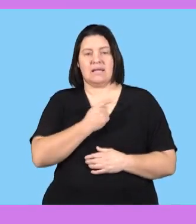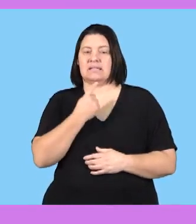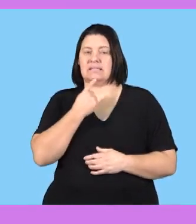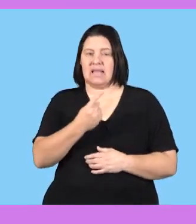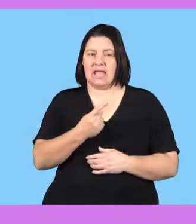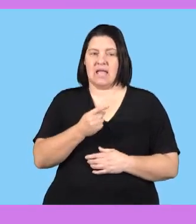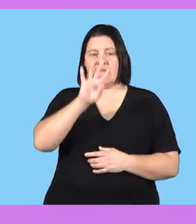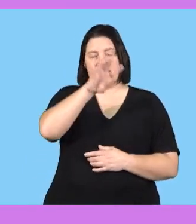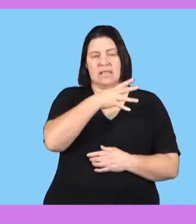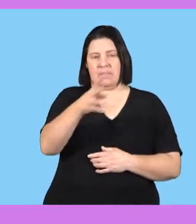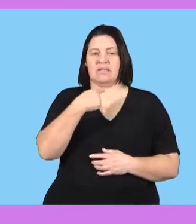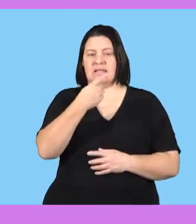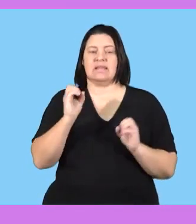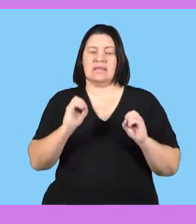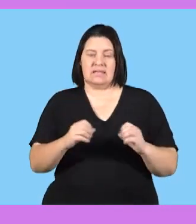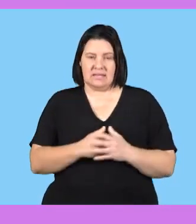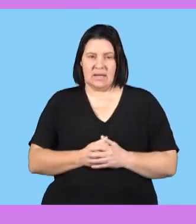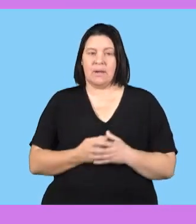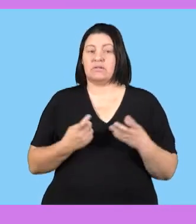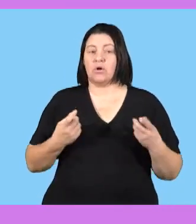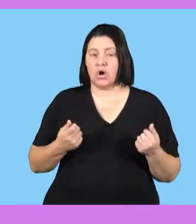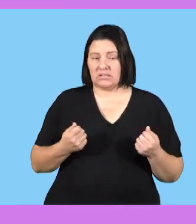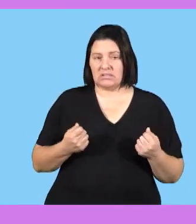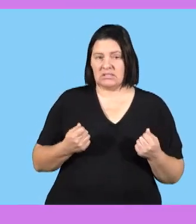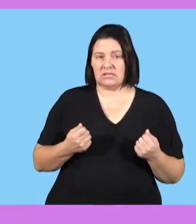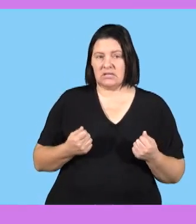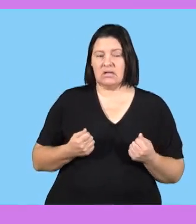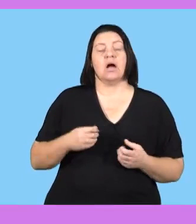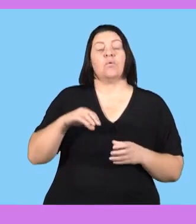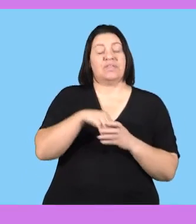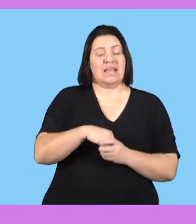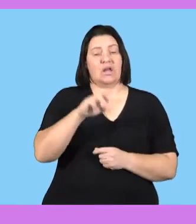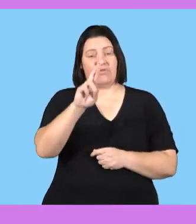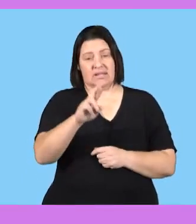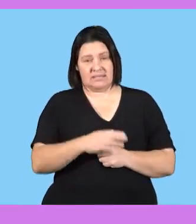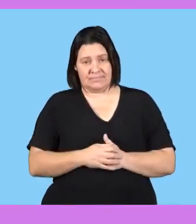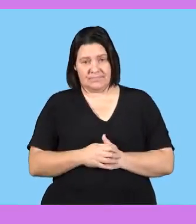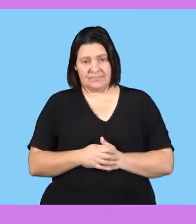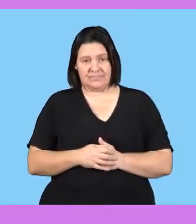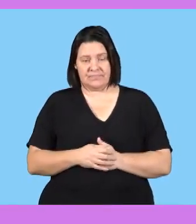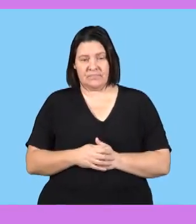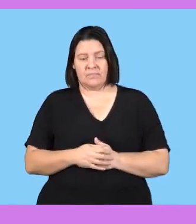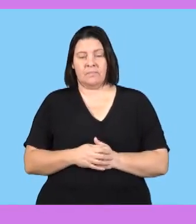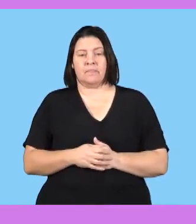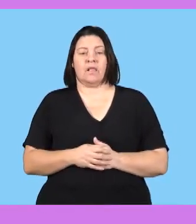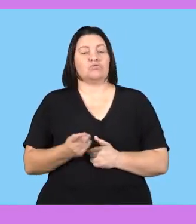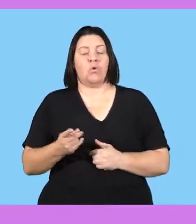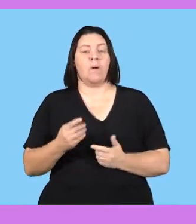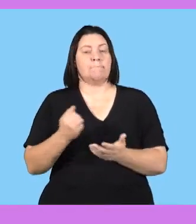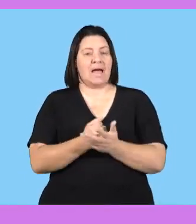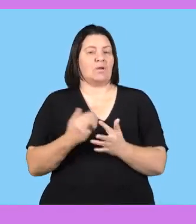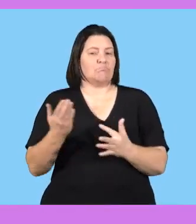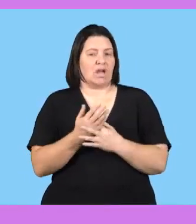not indicated on the table. But take note that the cost is in rands.